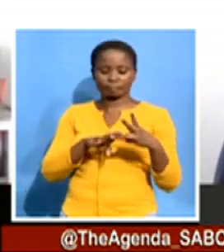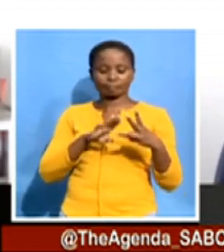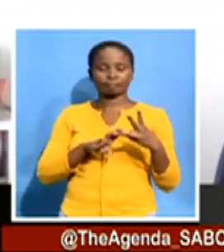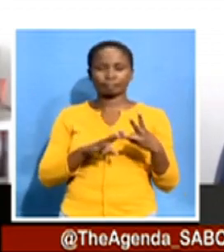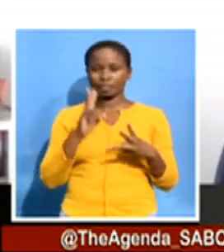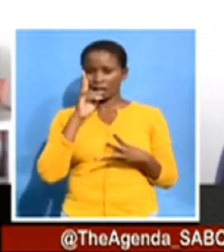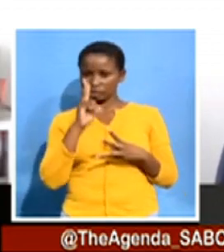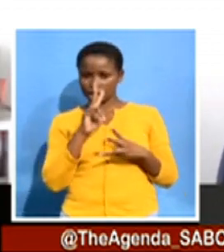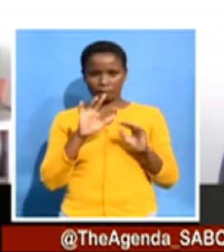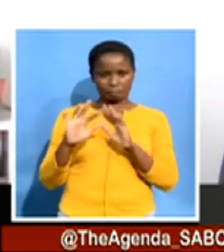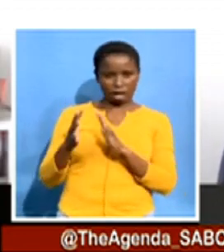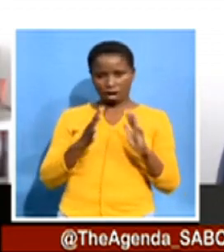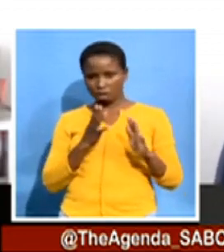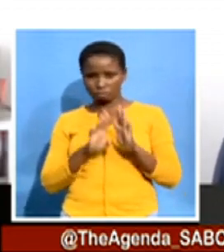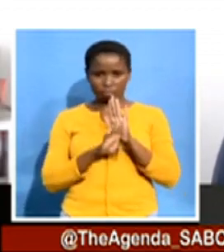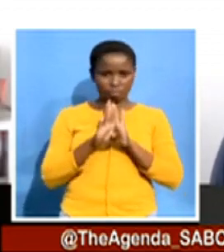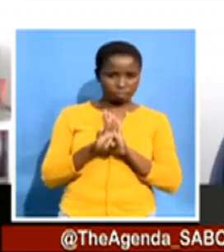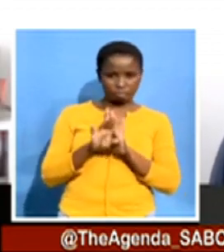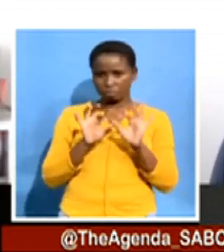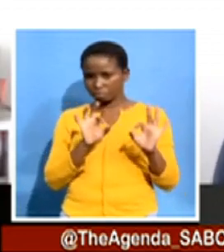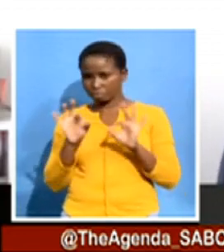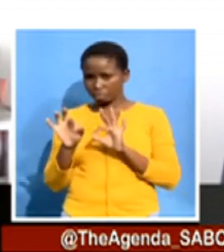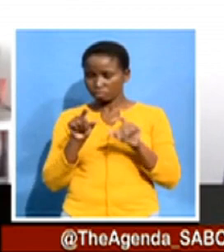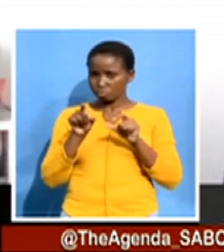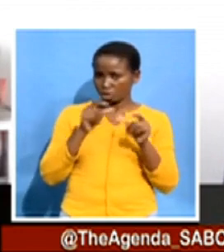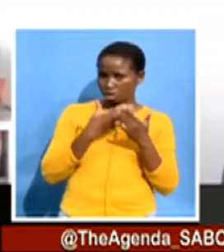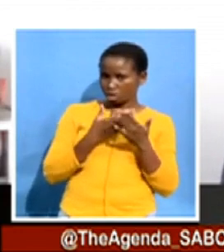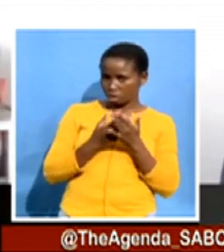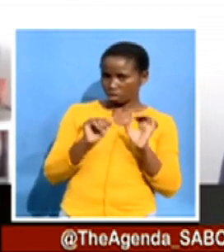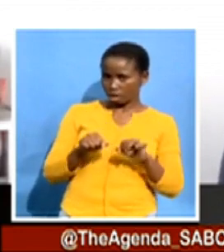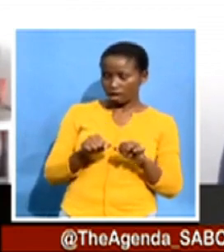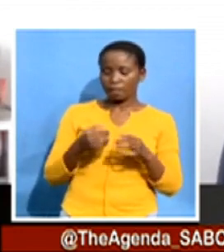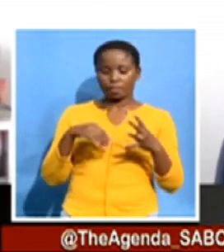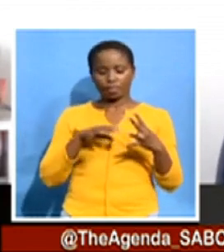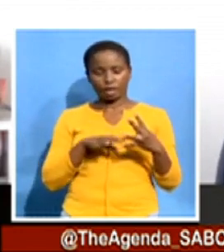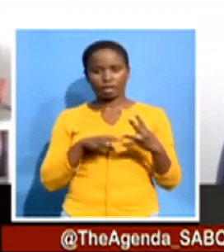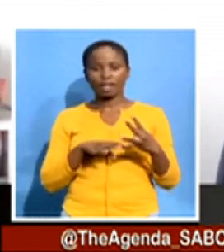or can be maintained, and the change of season. If you put all of that together,